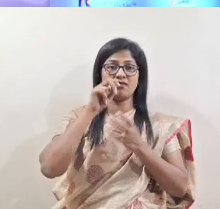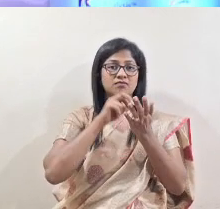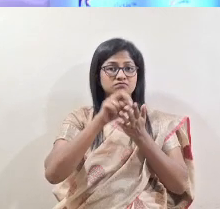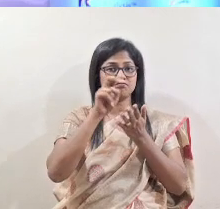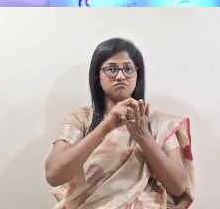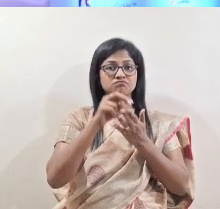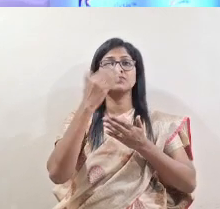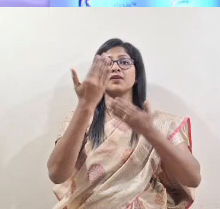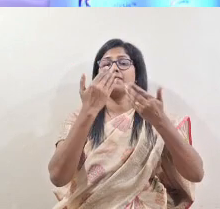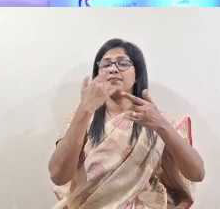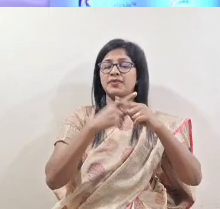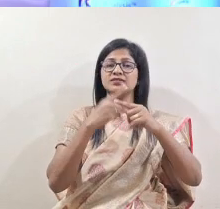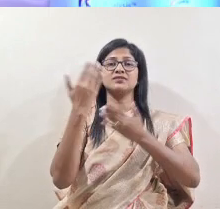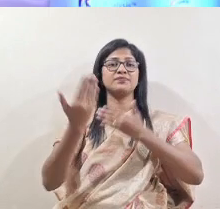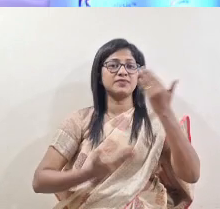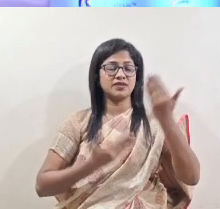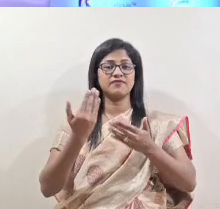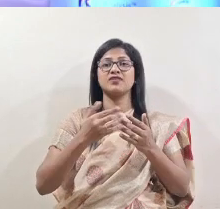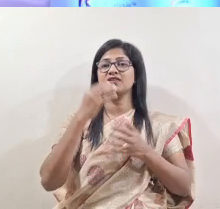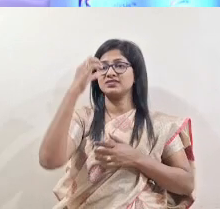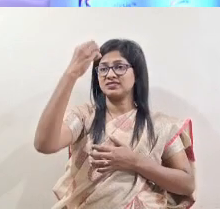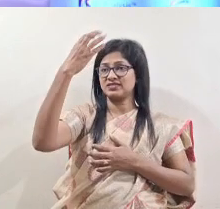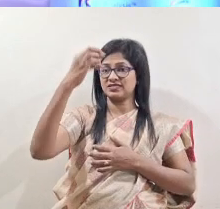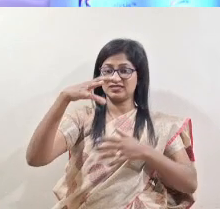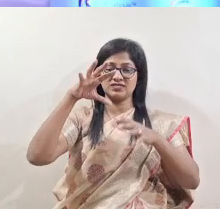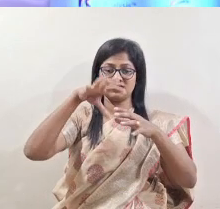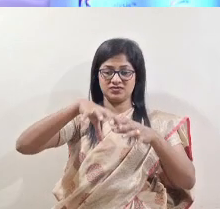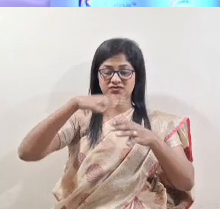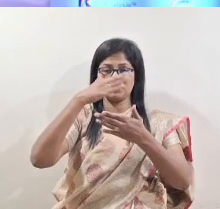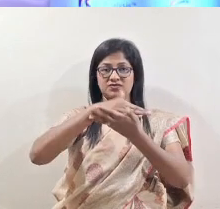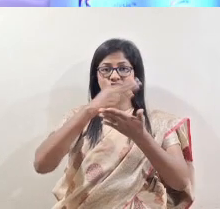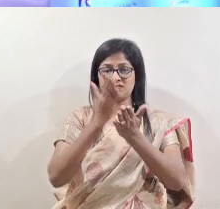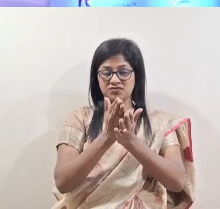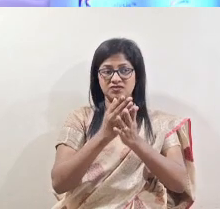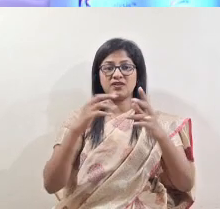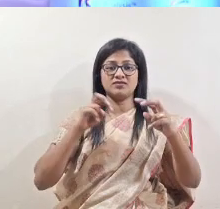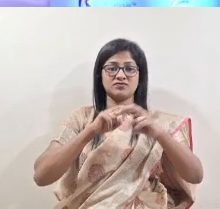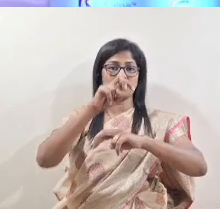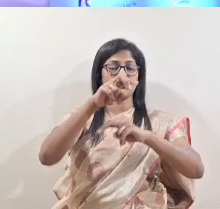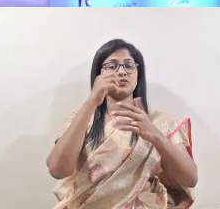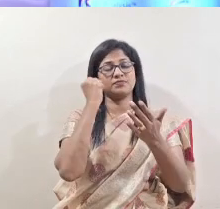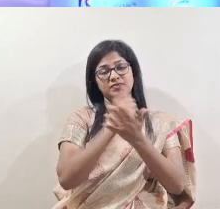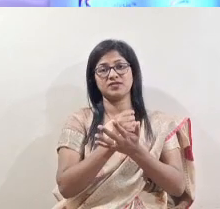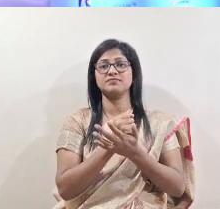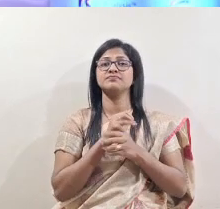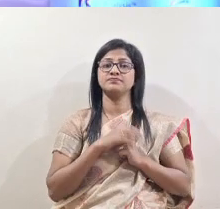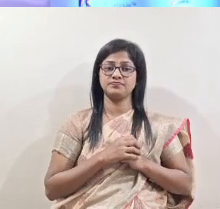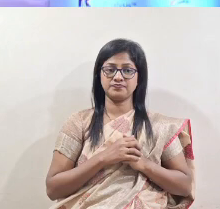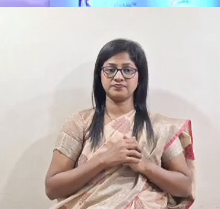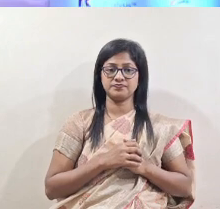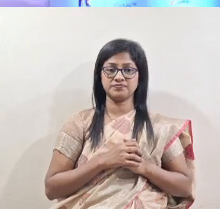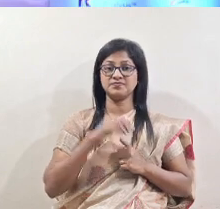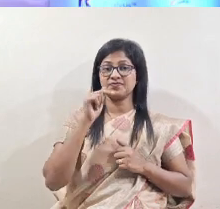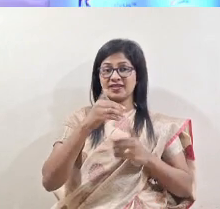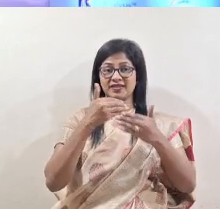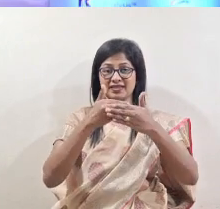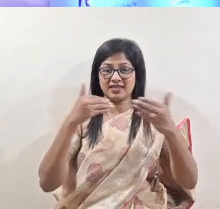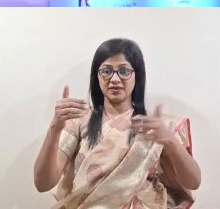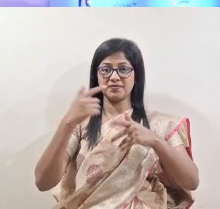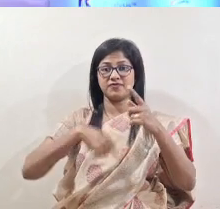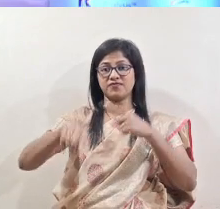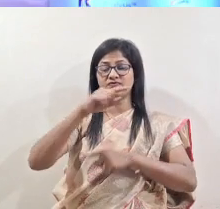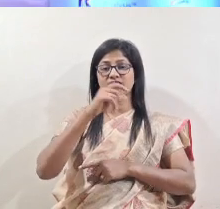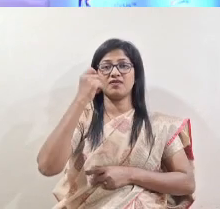speed and behavior of pedestrian at signalized intersection and crosswalk. So from the gaps which we